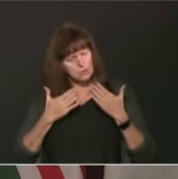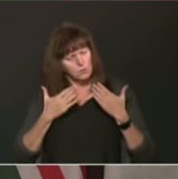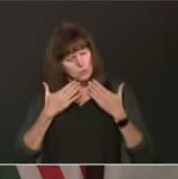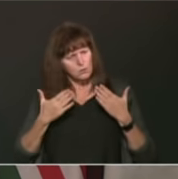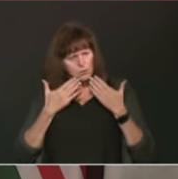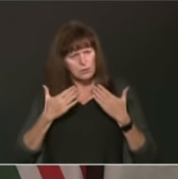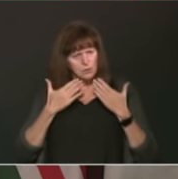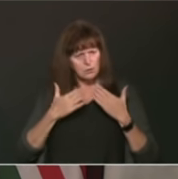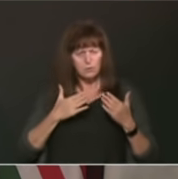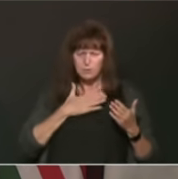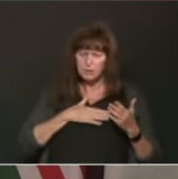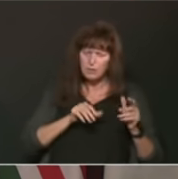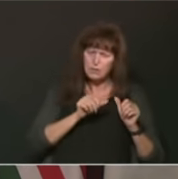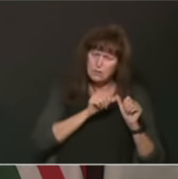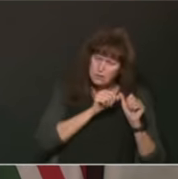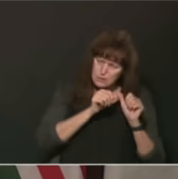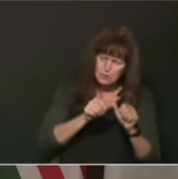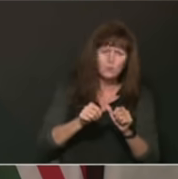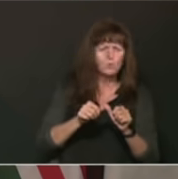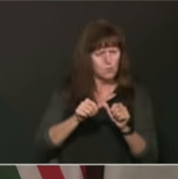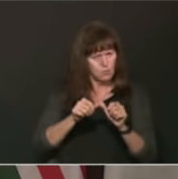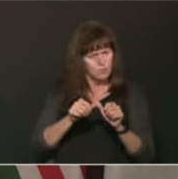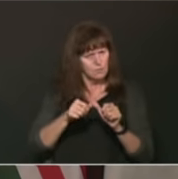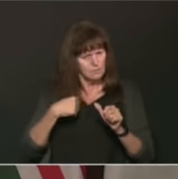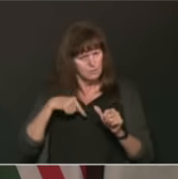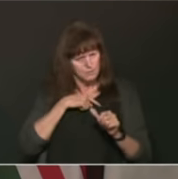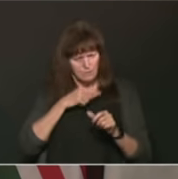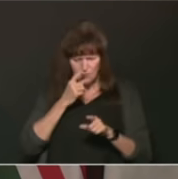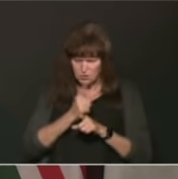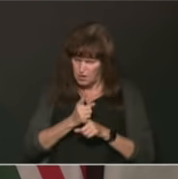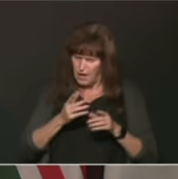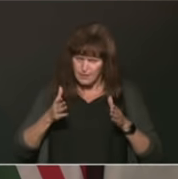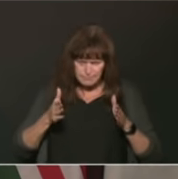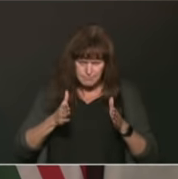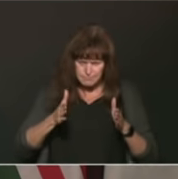Ontarians. We're heading in the right direction. Next question.